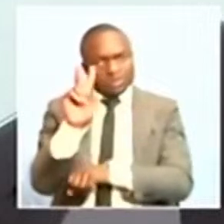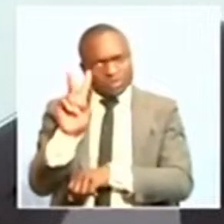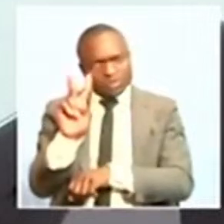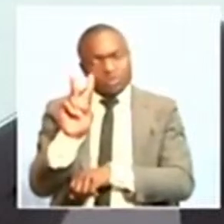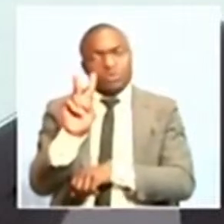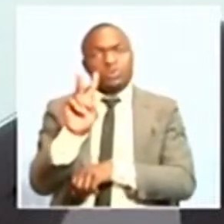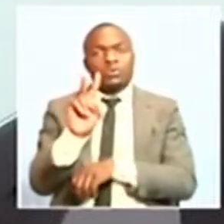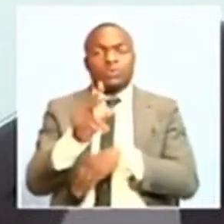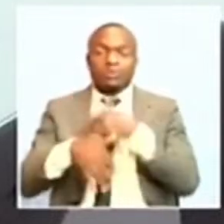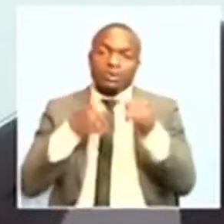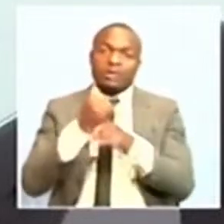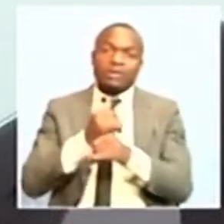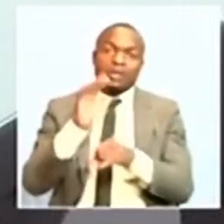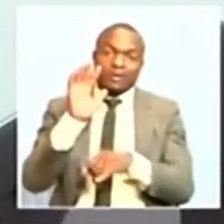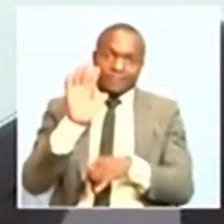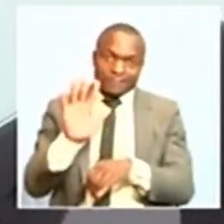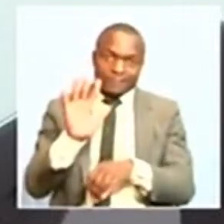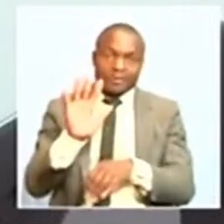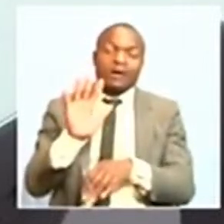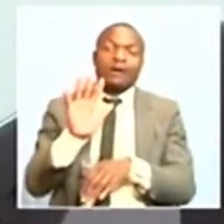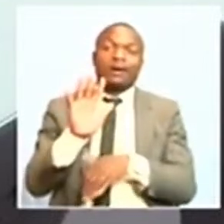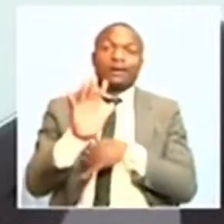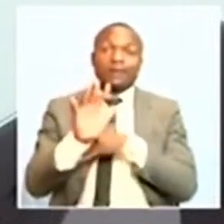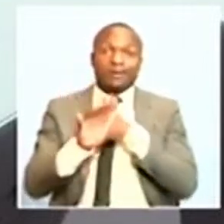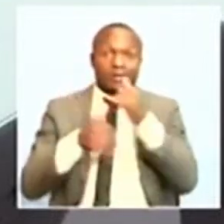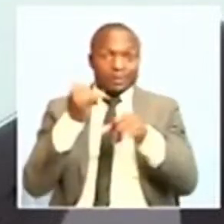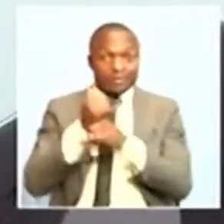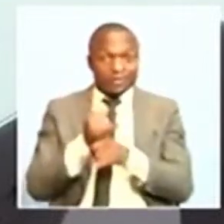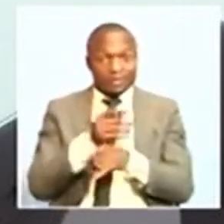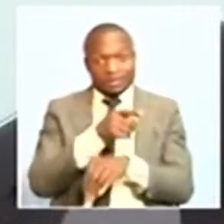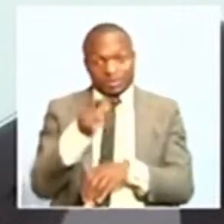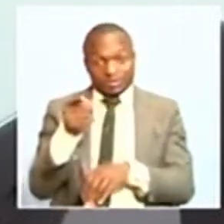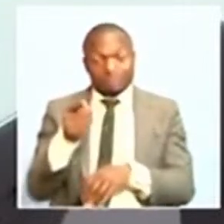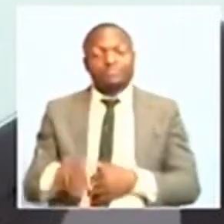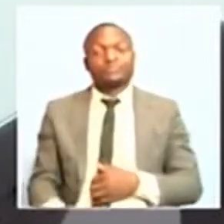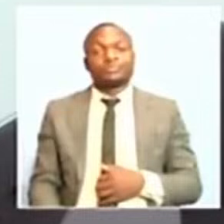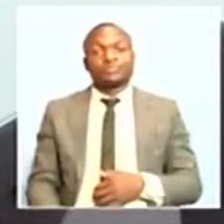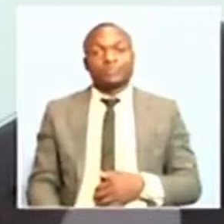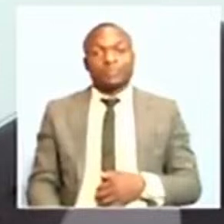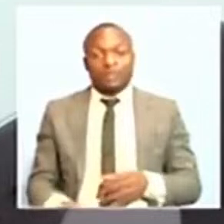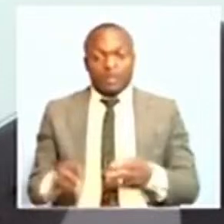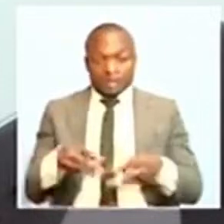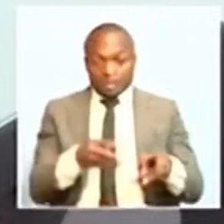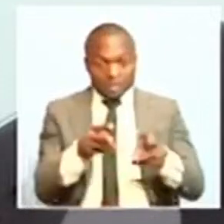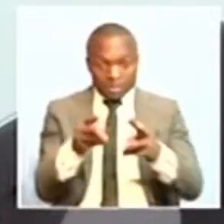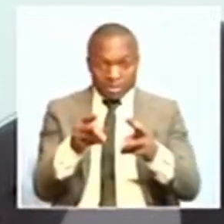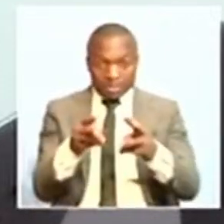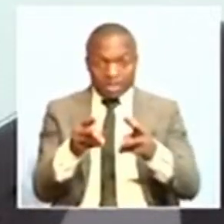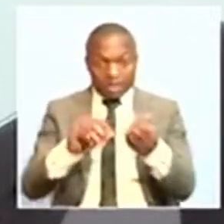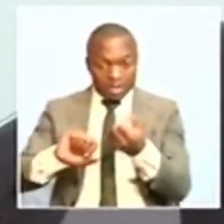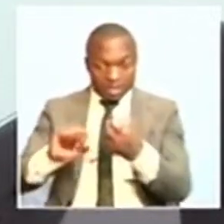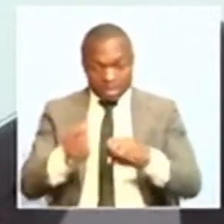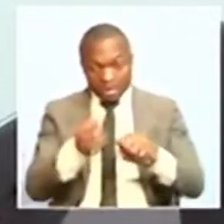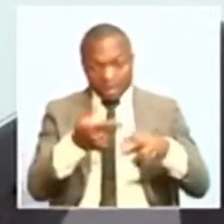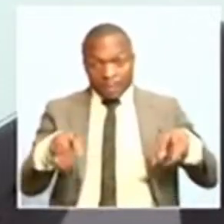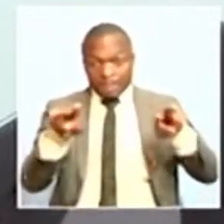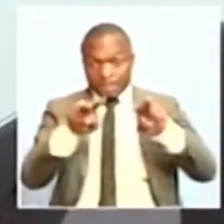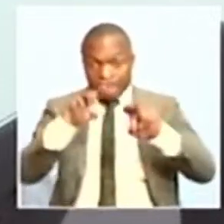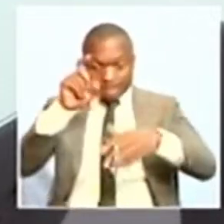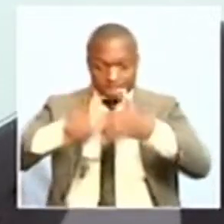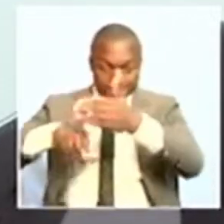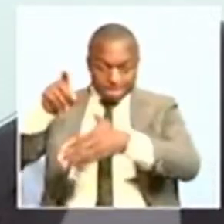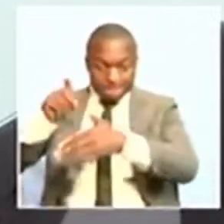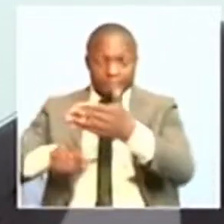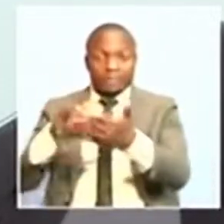and 5 years, and those that are older than 5 years. While the measure is aimed at preserving the value of taxes on